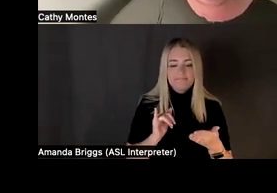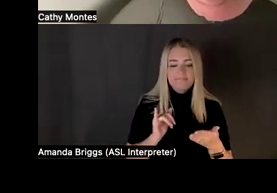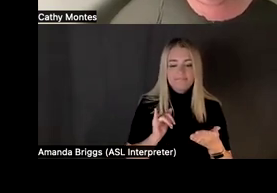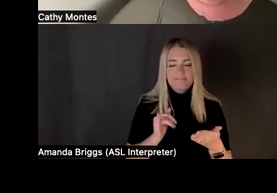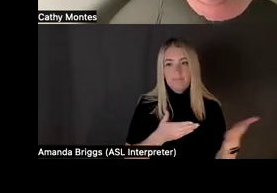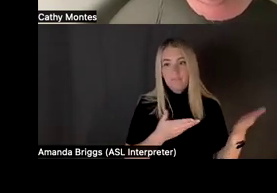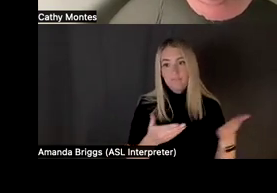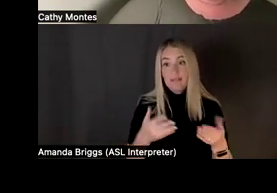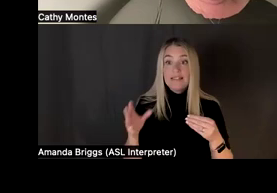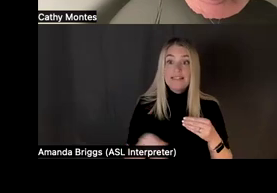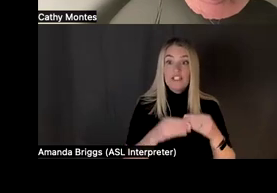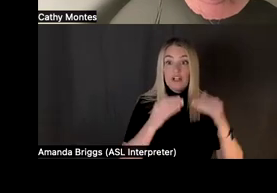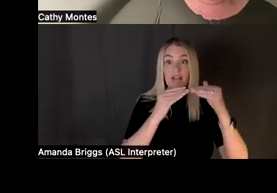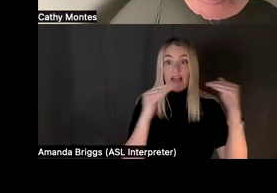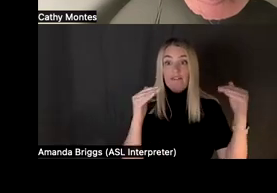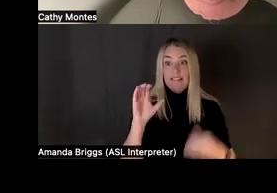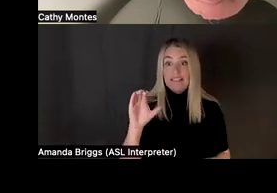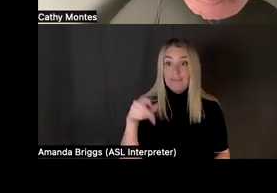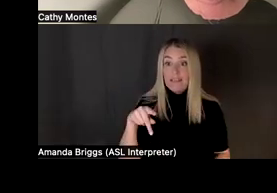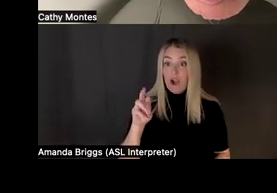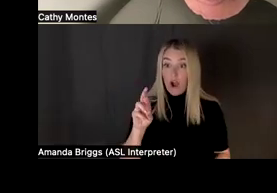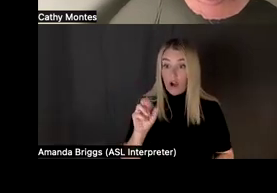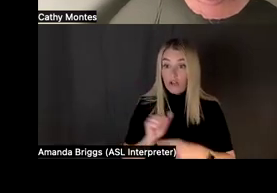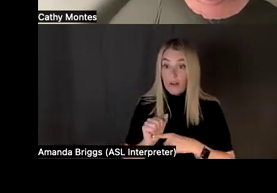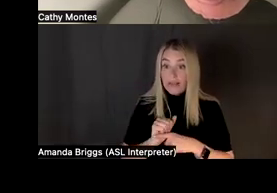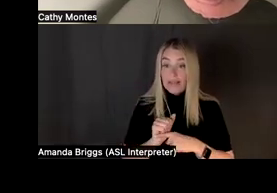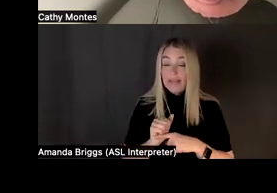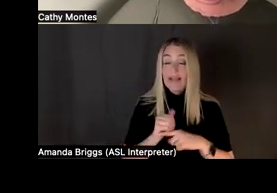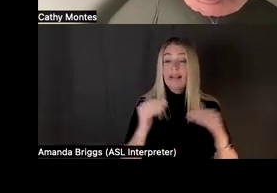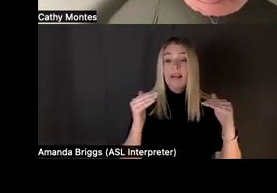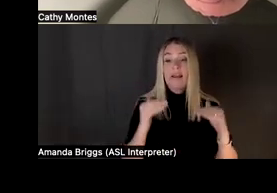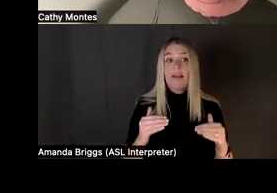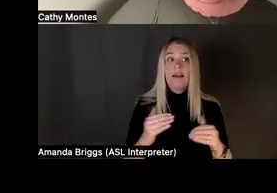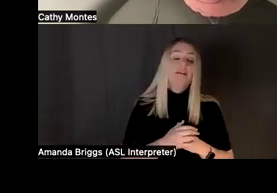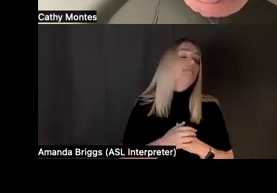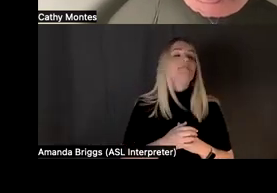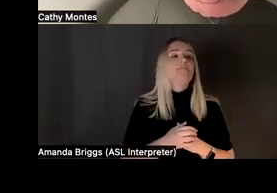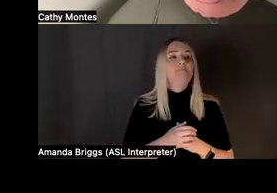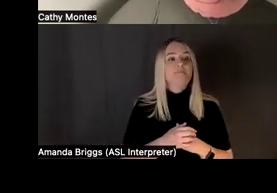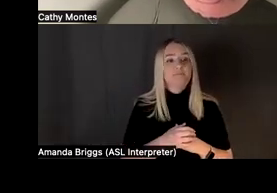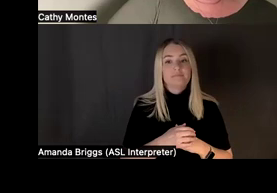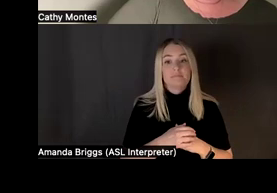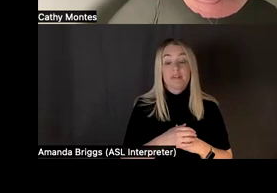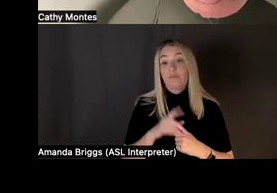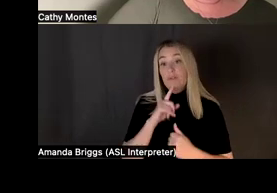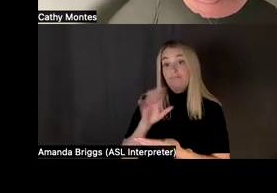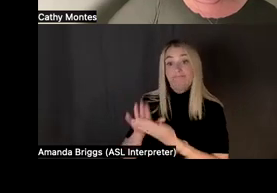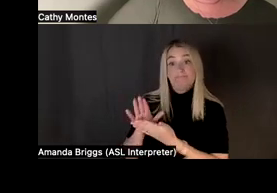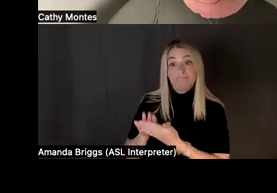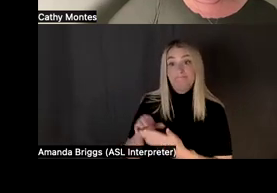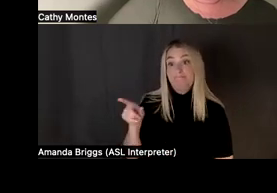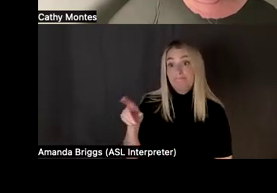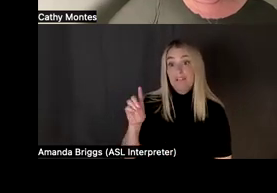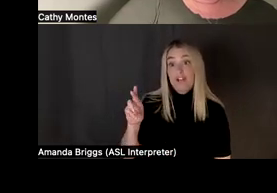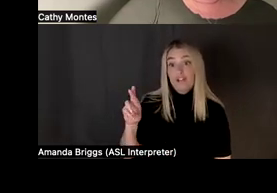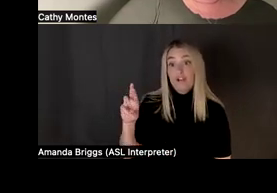additional levels of CPR and a protocol, which I must give credit to